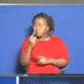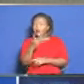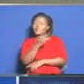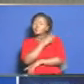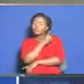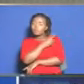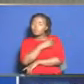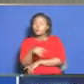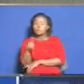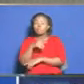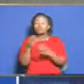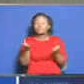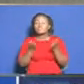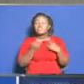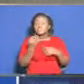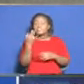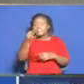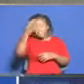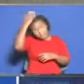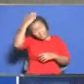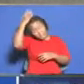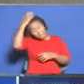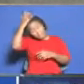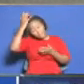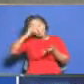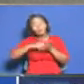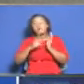least 3 nurses. So that means we need 30 more nurses.